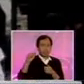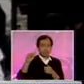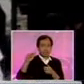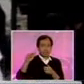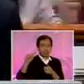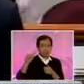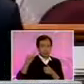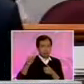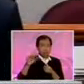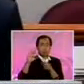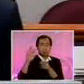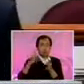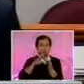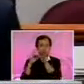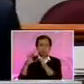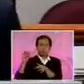Corporation?